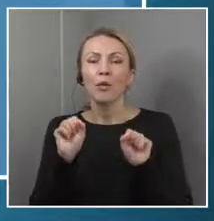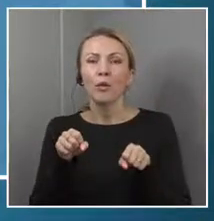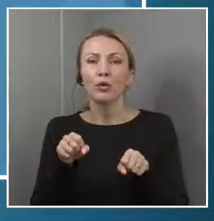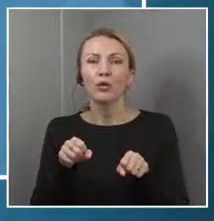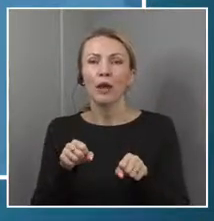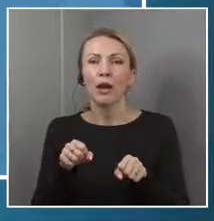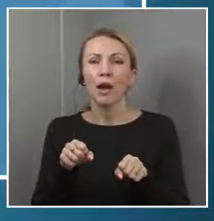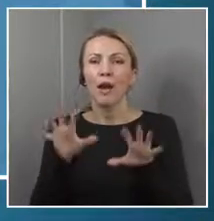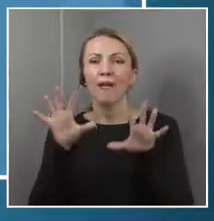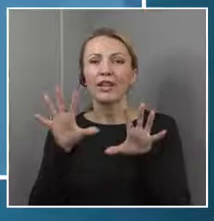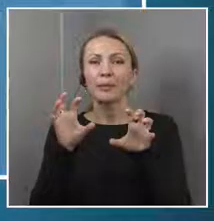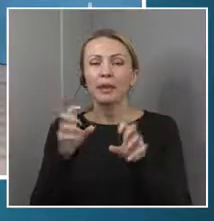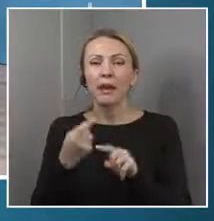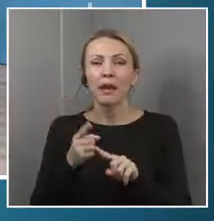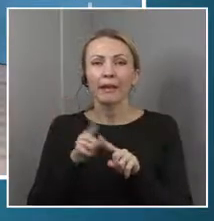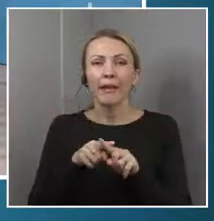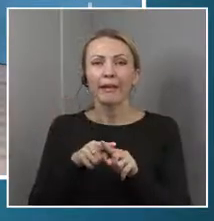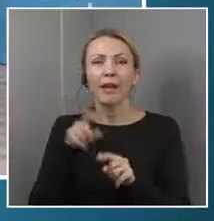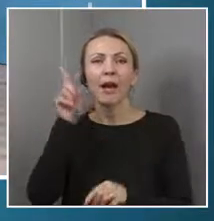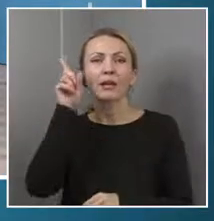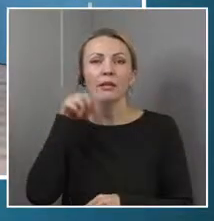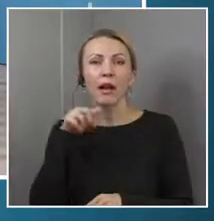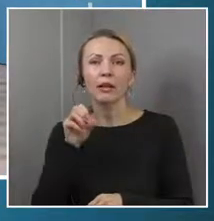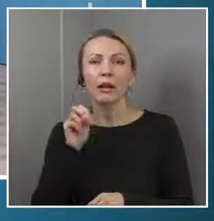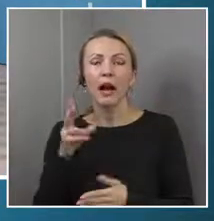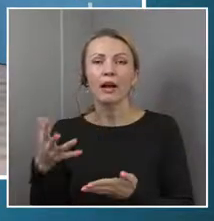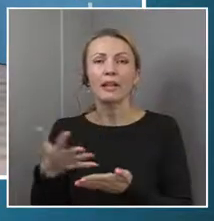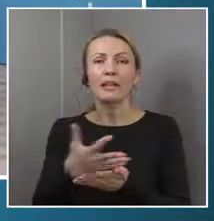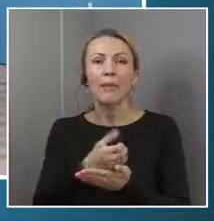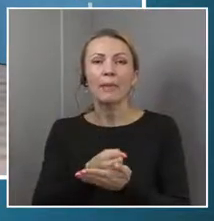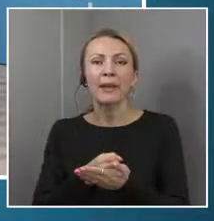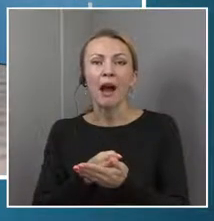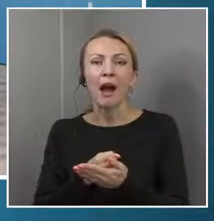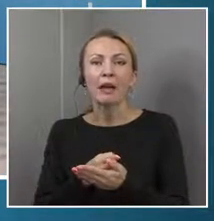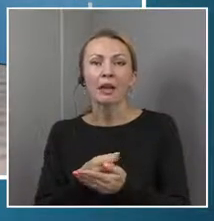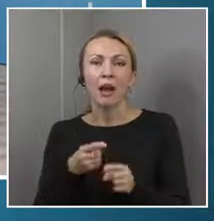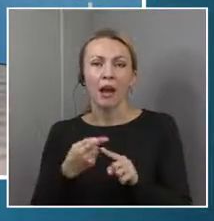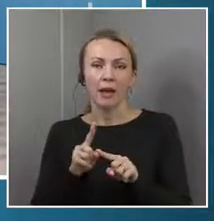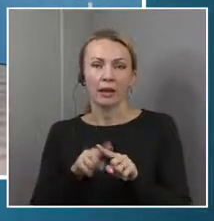love and interest to art and where to find the necessary knowledge.